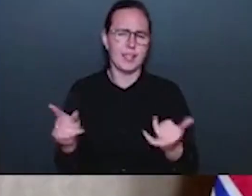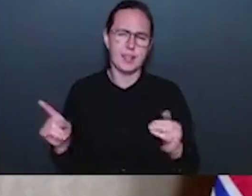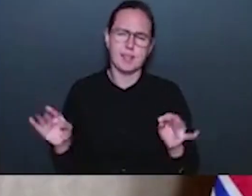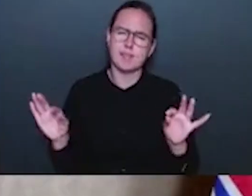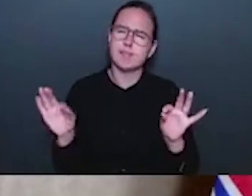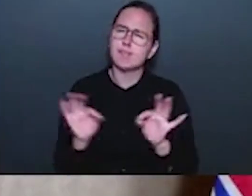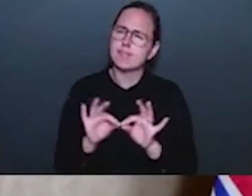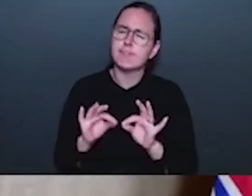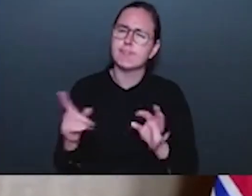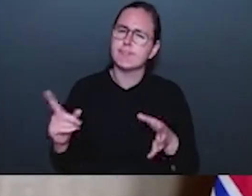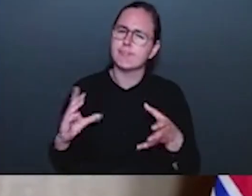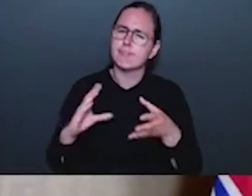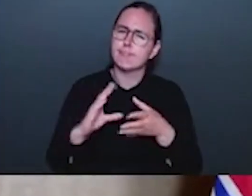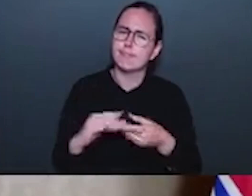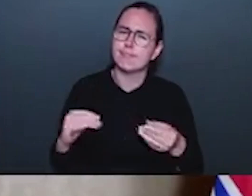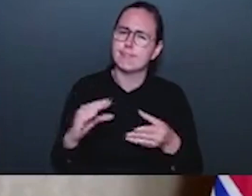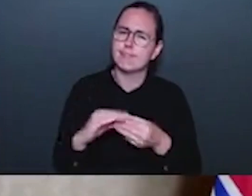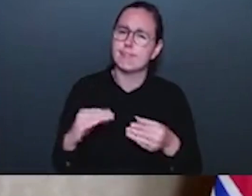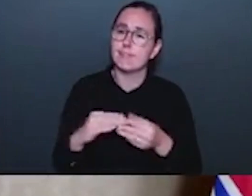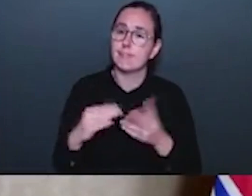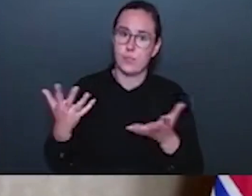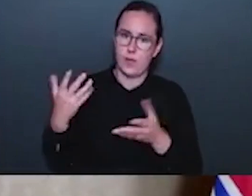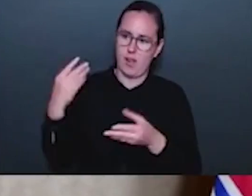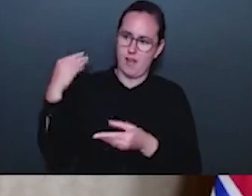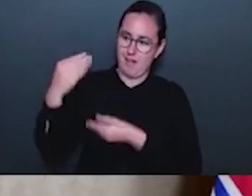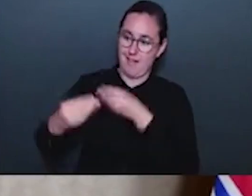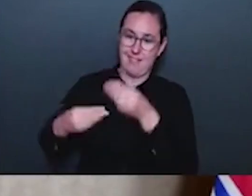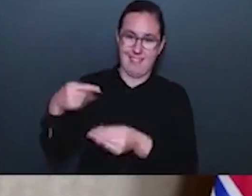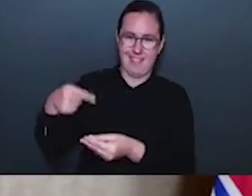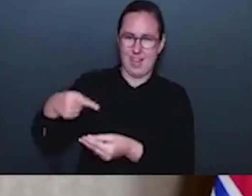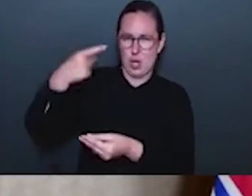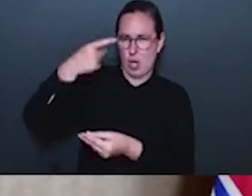As many of you know, we're all here to talk about